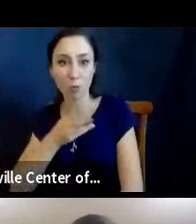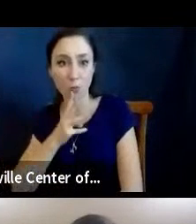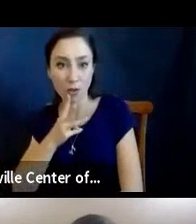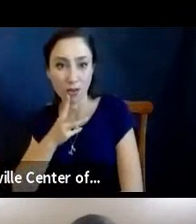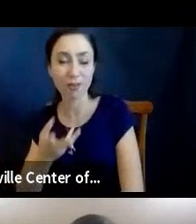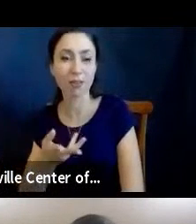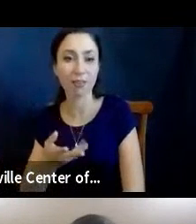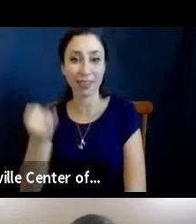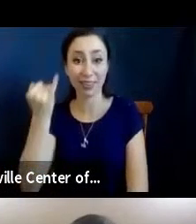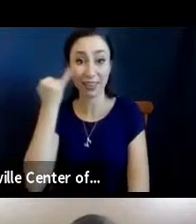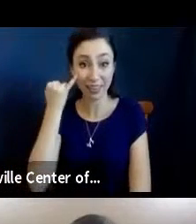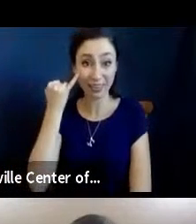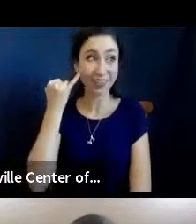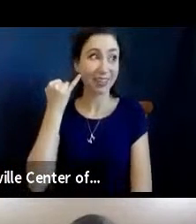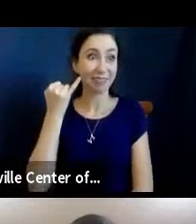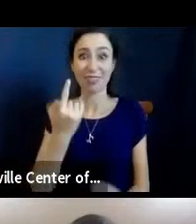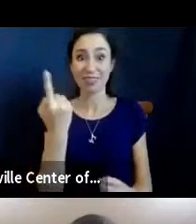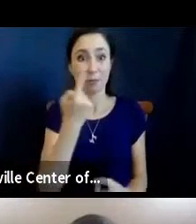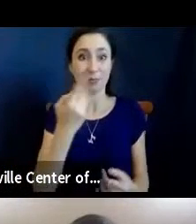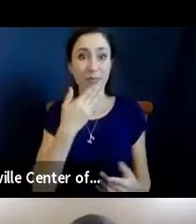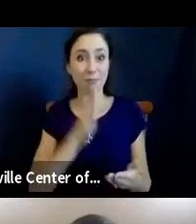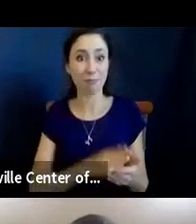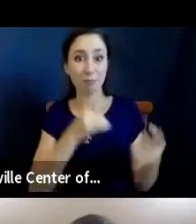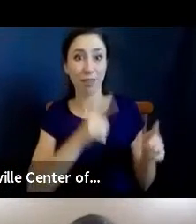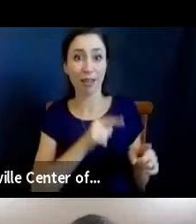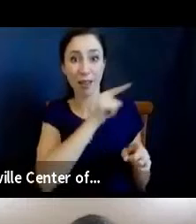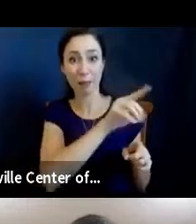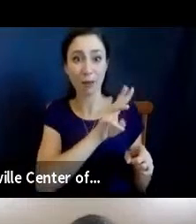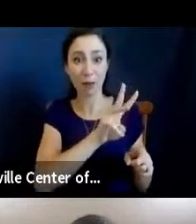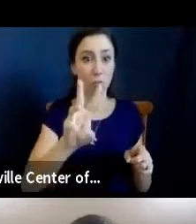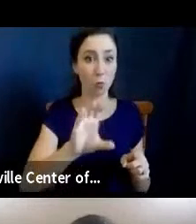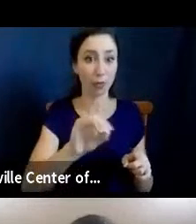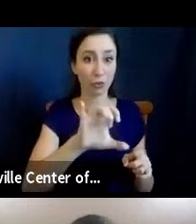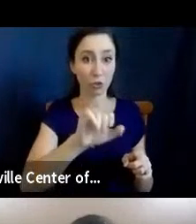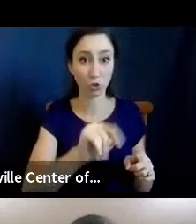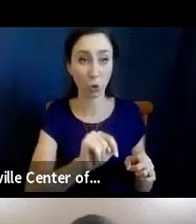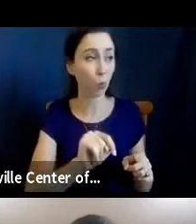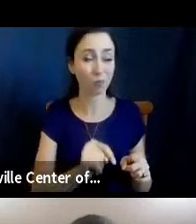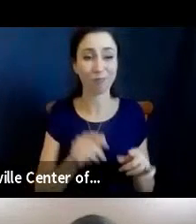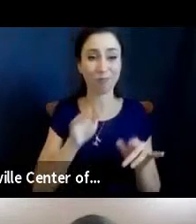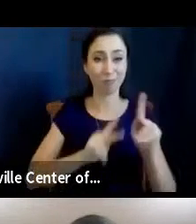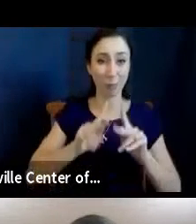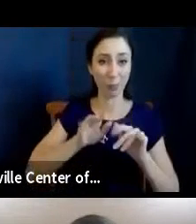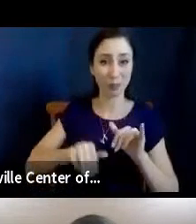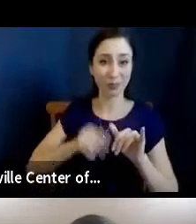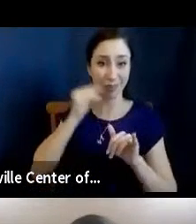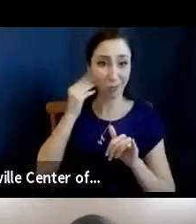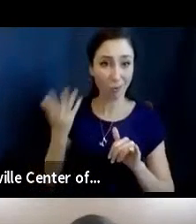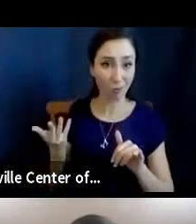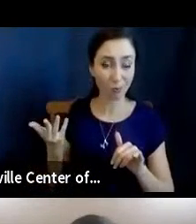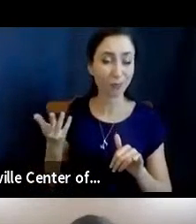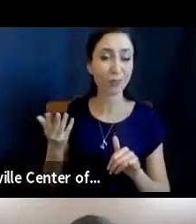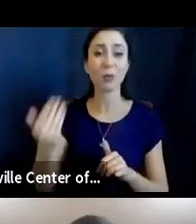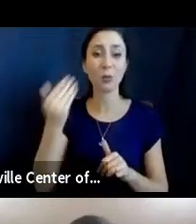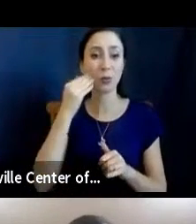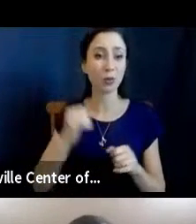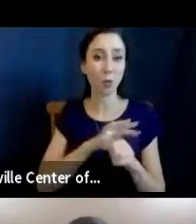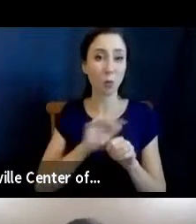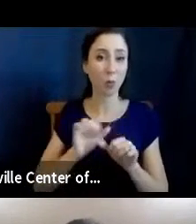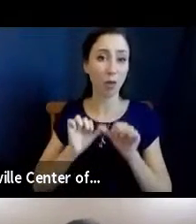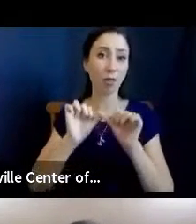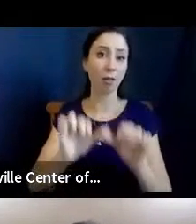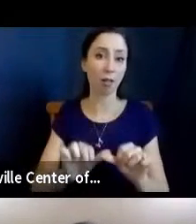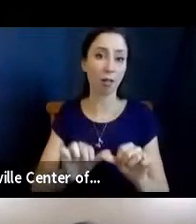people will stay home. And those behaviors are not costless. We know that the pandemic is still ongoing and that we're